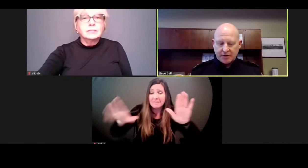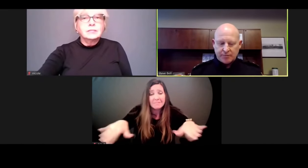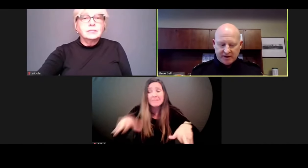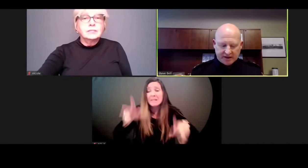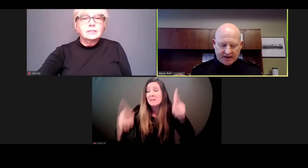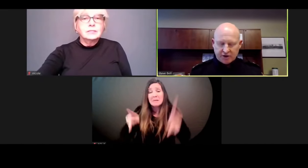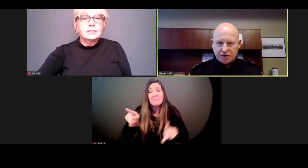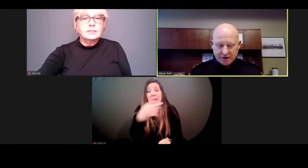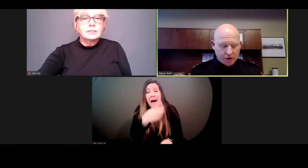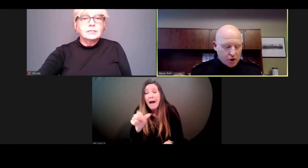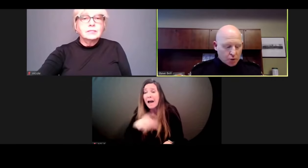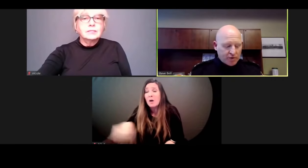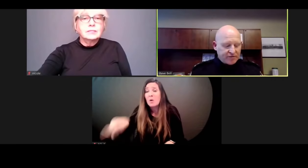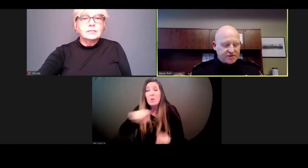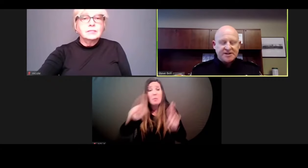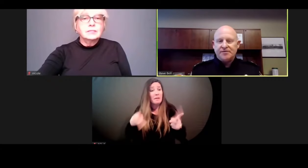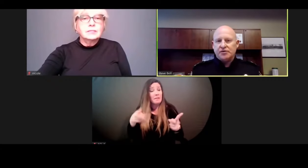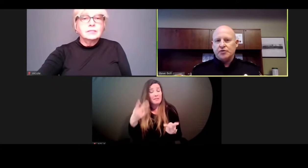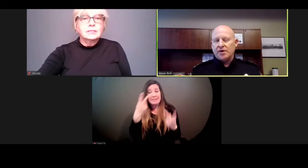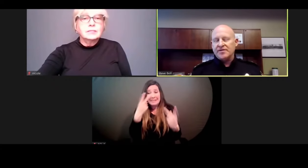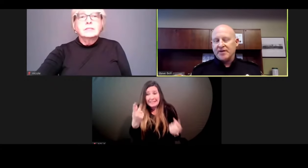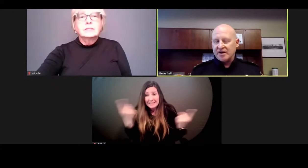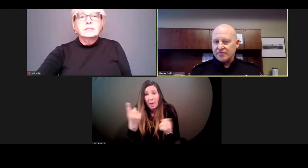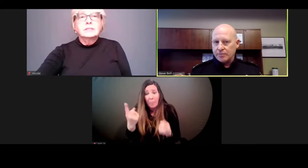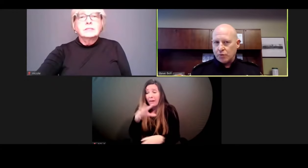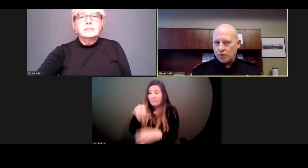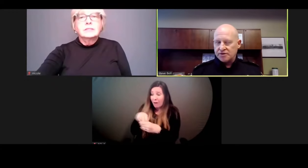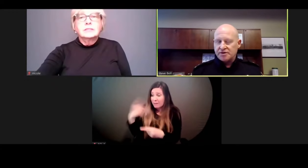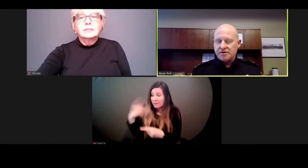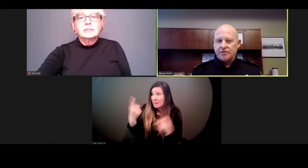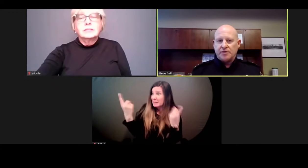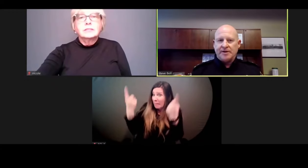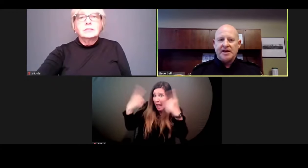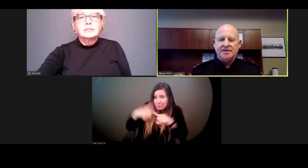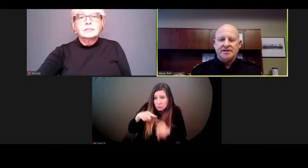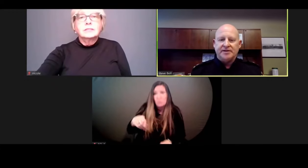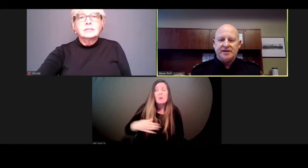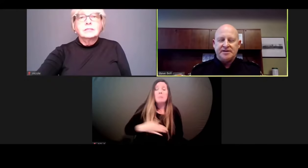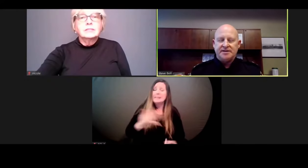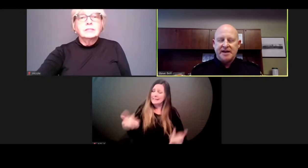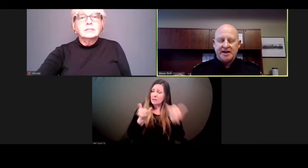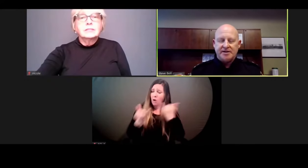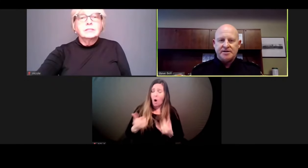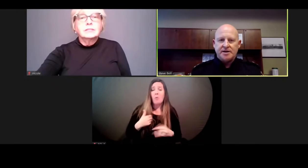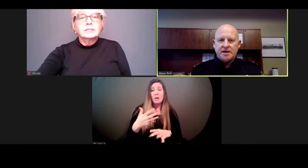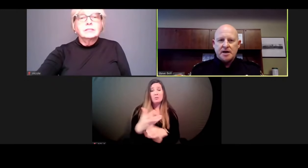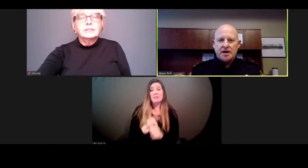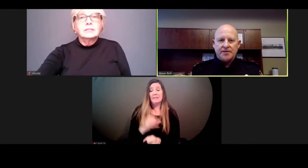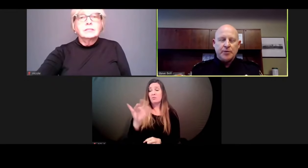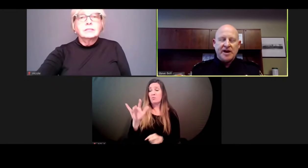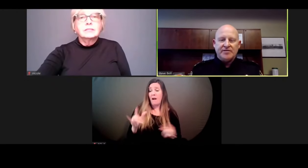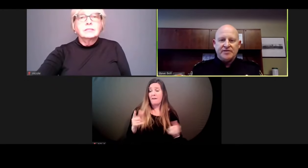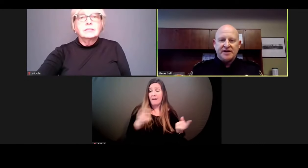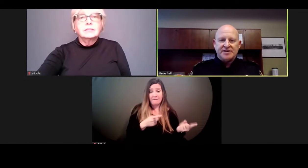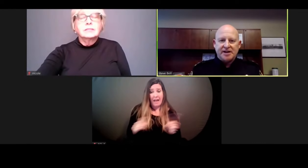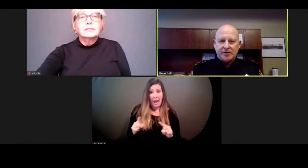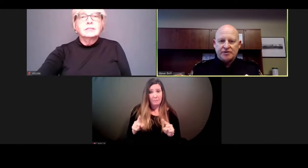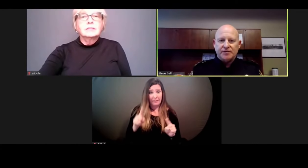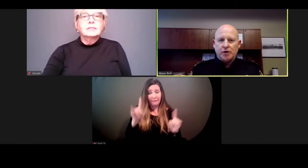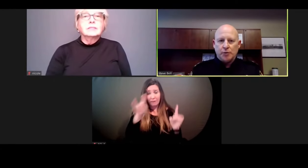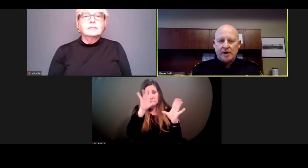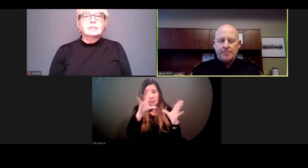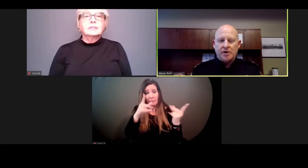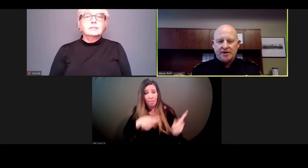that they're being engaged in. We've received 25 reports of criminal activity to date that we have